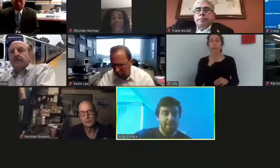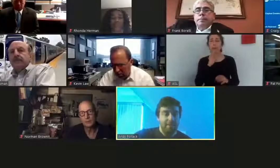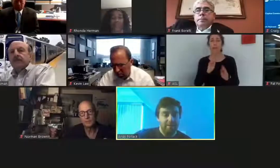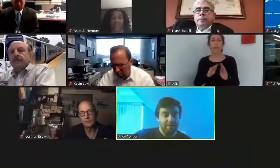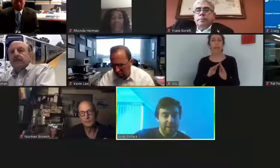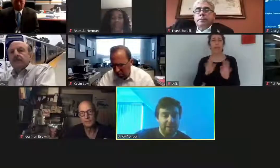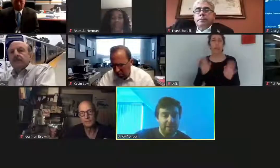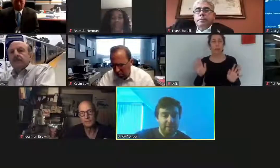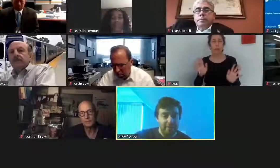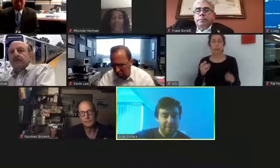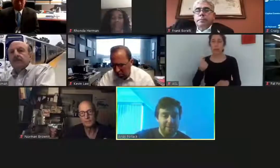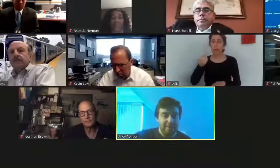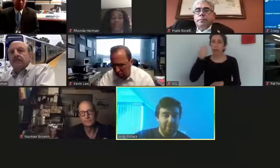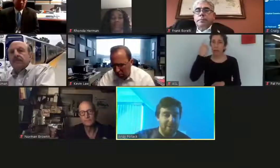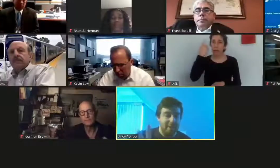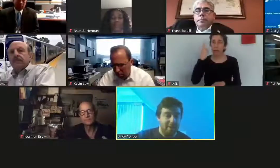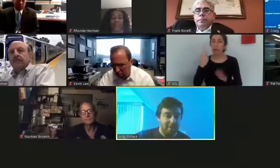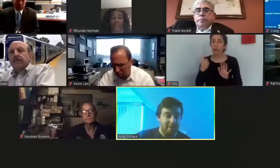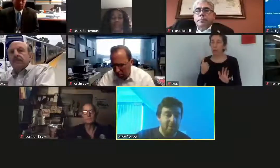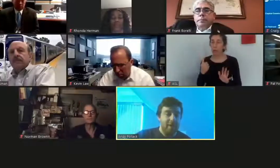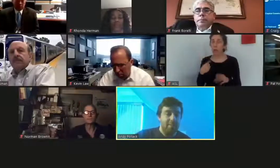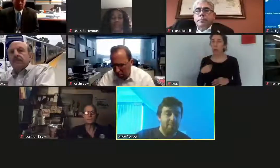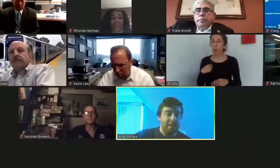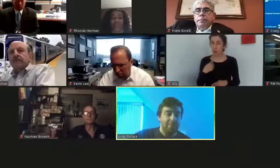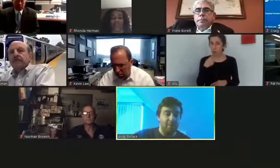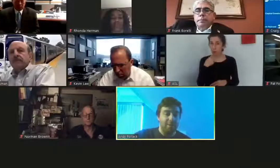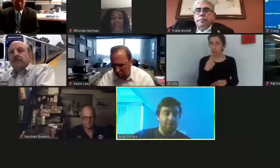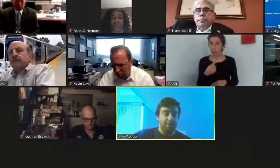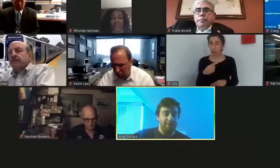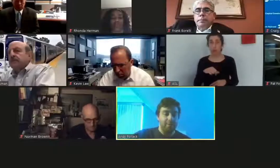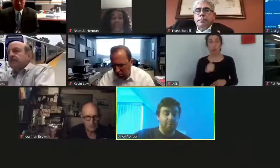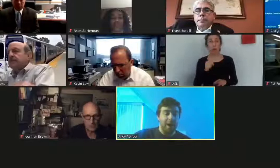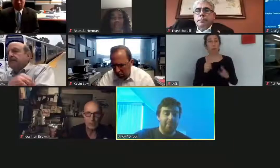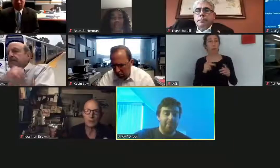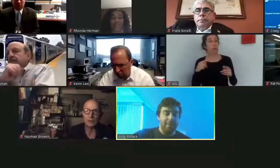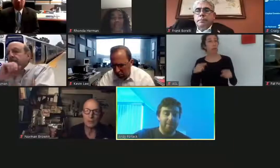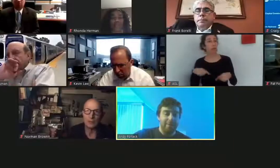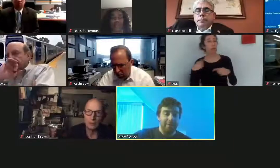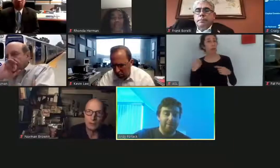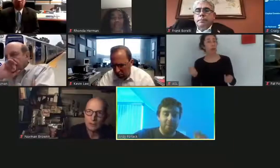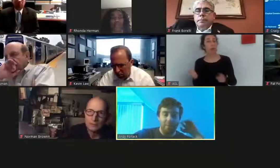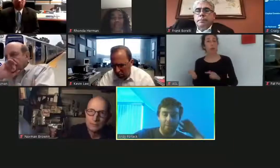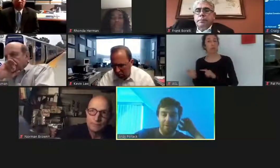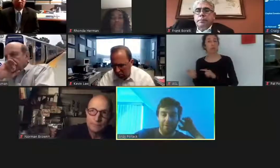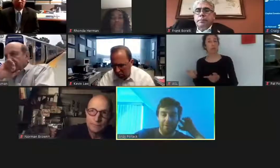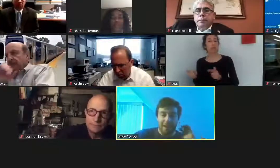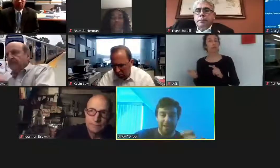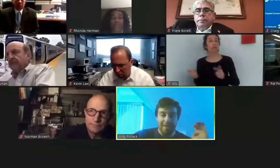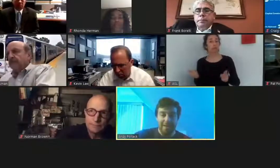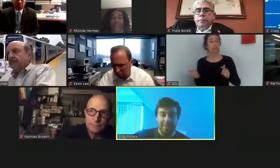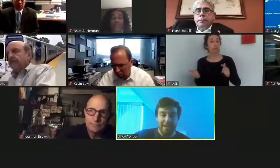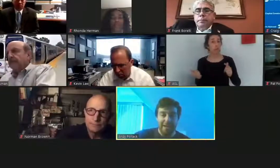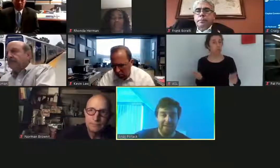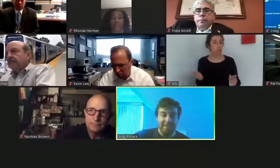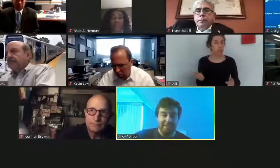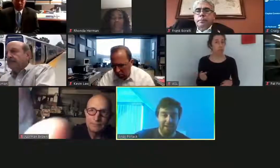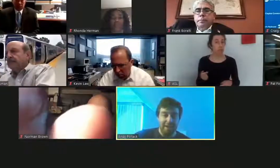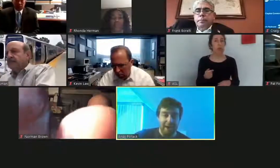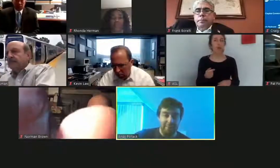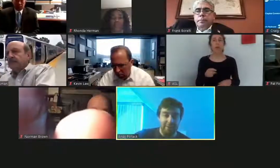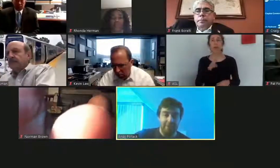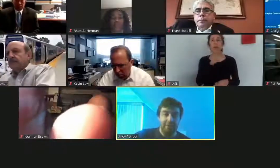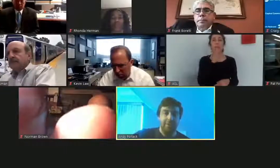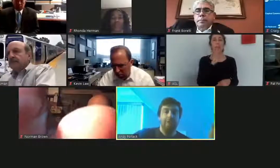am in complete agreement with the other people who have been very vocal about not eliminating the